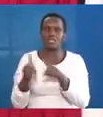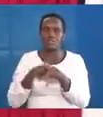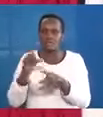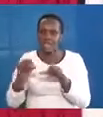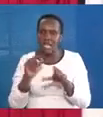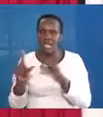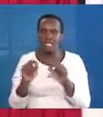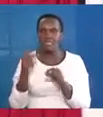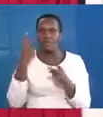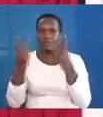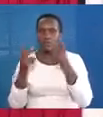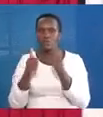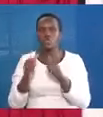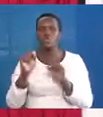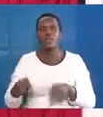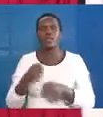shared.